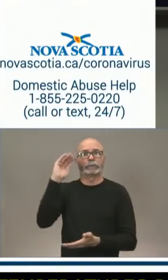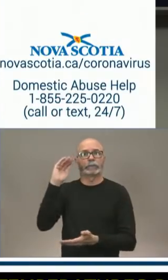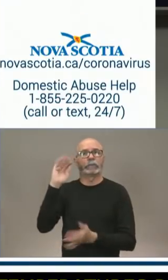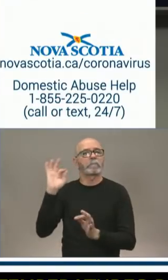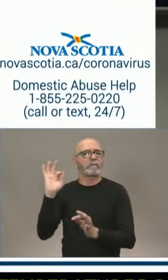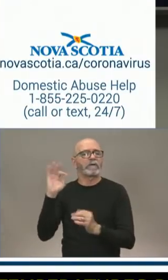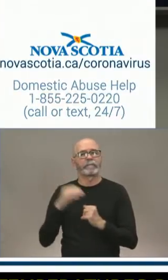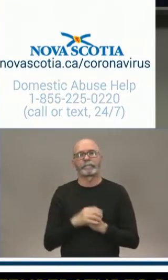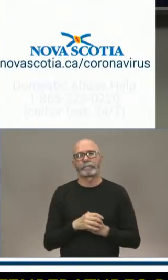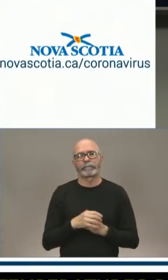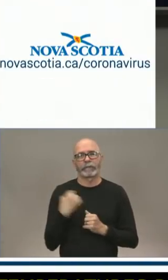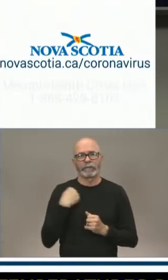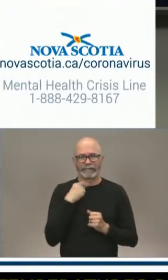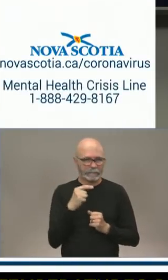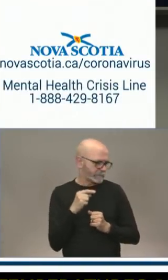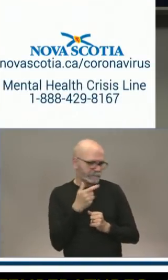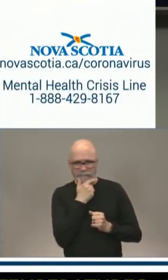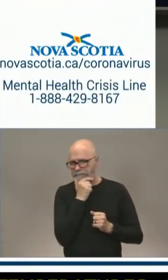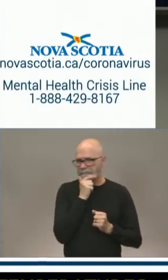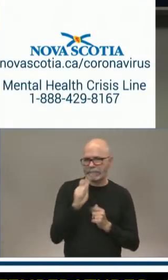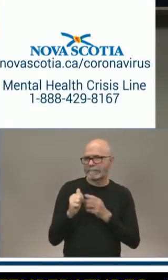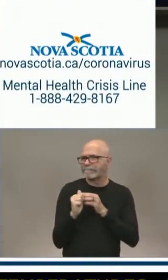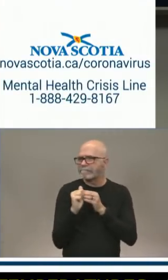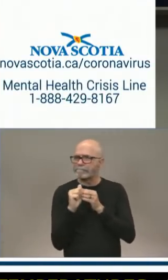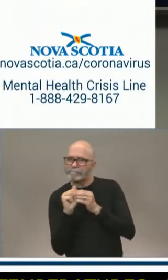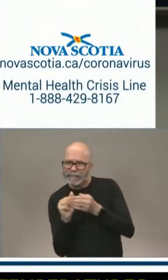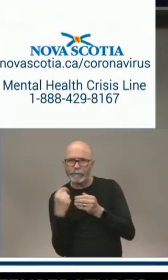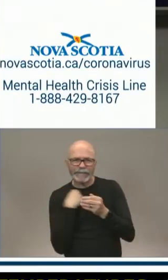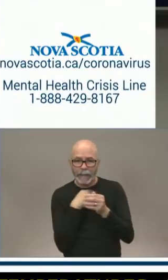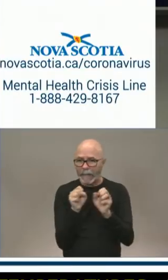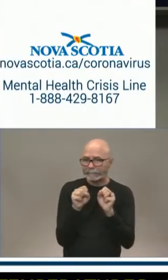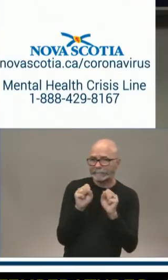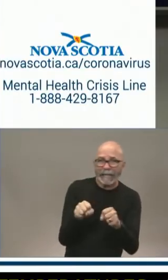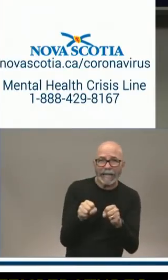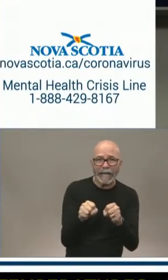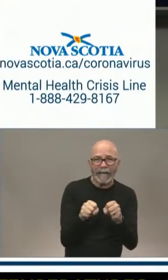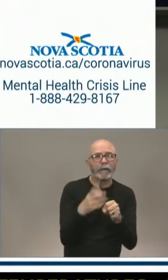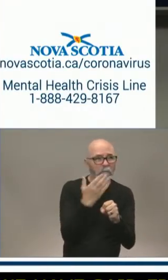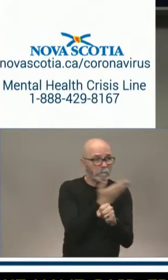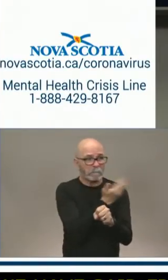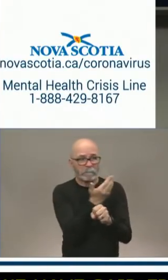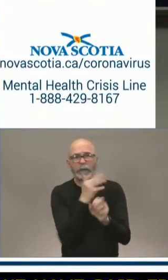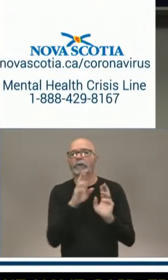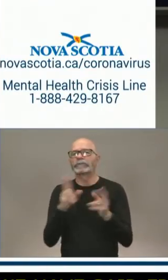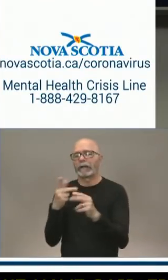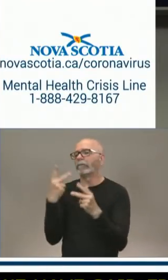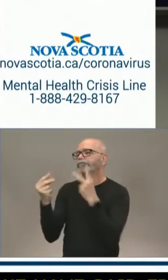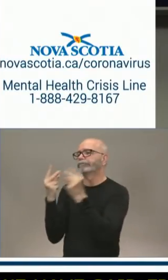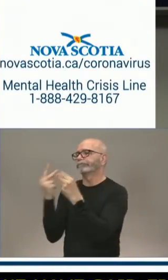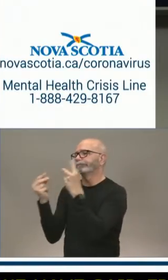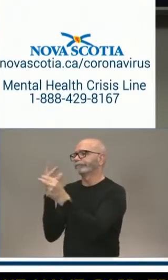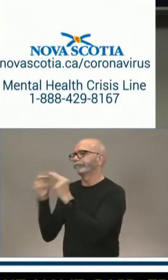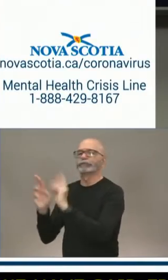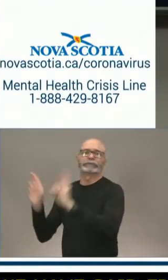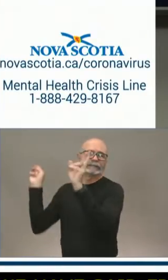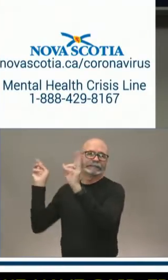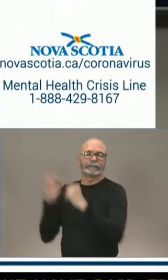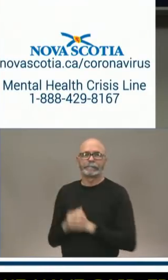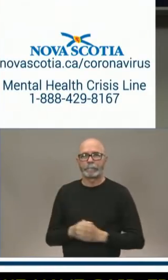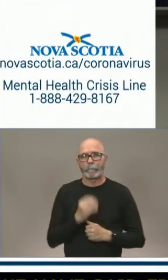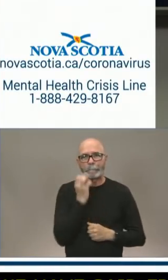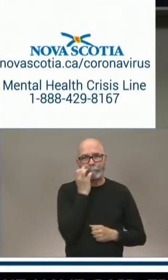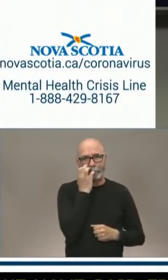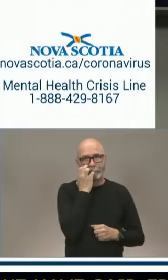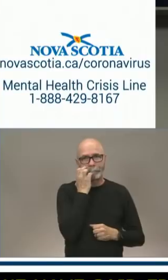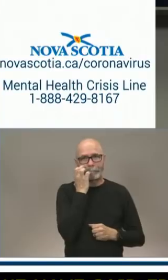flexible, and we are able to respond in a way that gets vaccine into arms as quickly as possible. So I'd like to just provide a